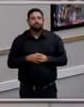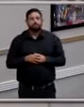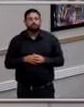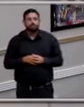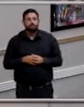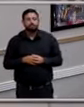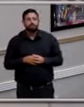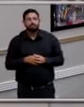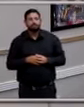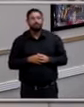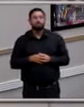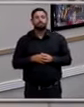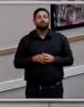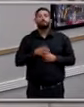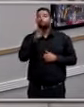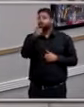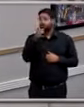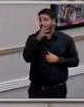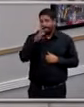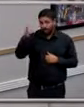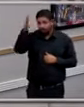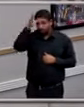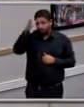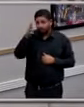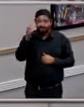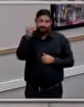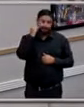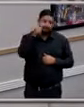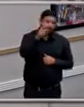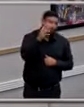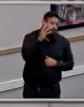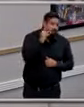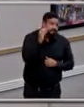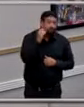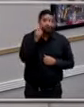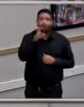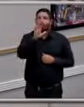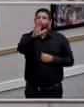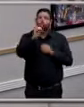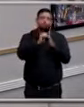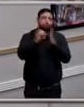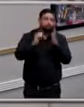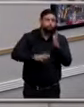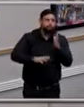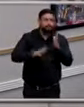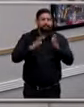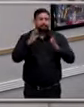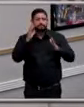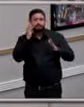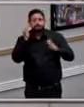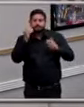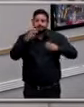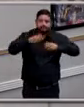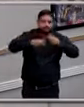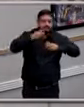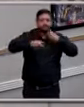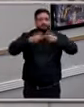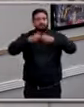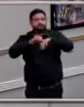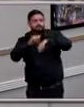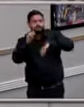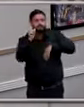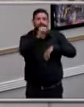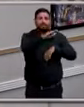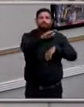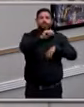As a parent, if you are experiencing or your child is experiencing issues in submitting assignments in Canvas,